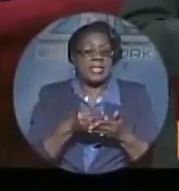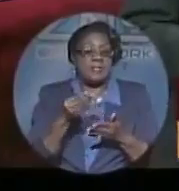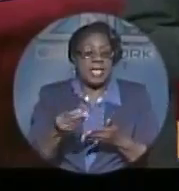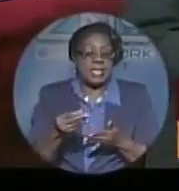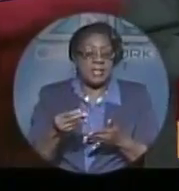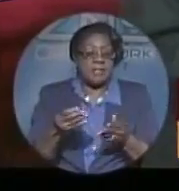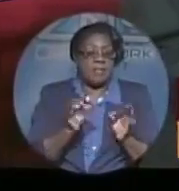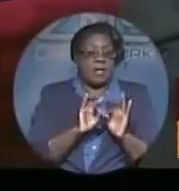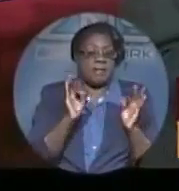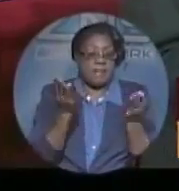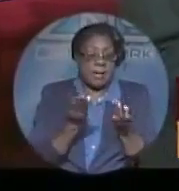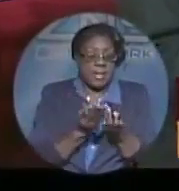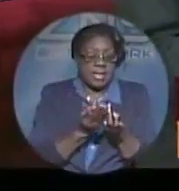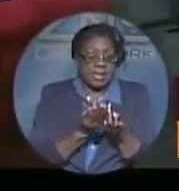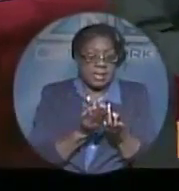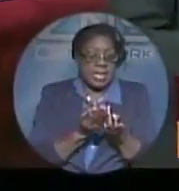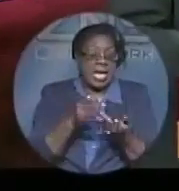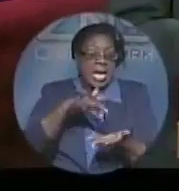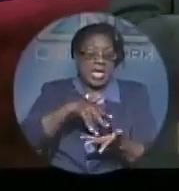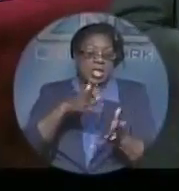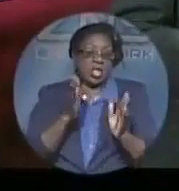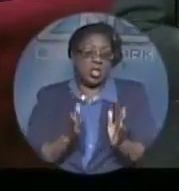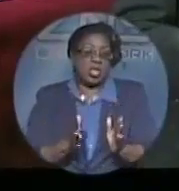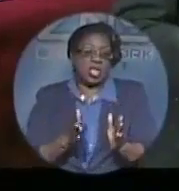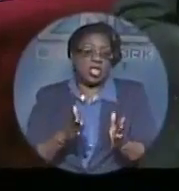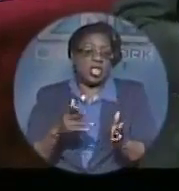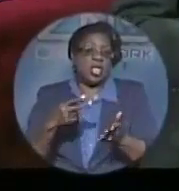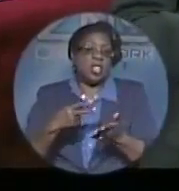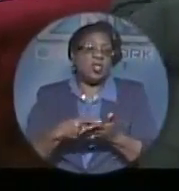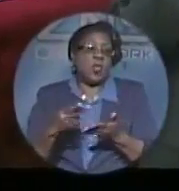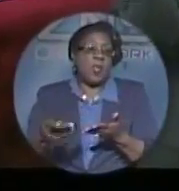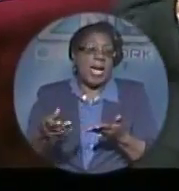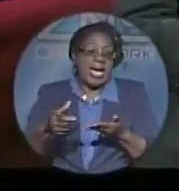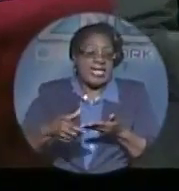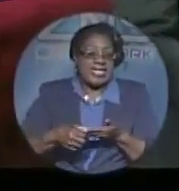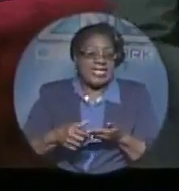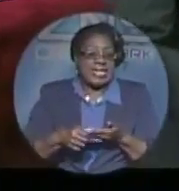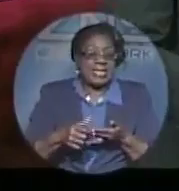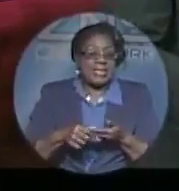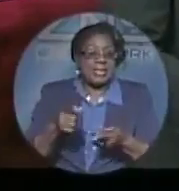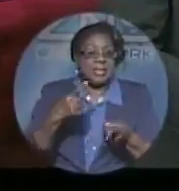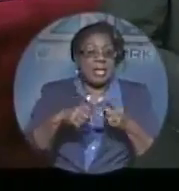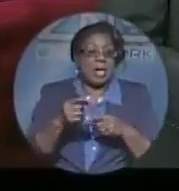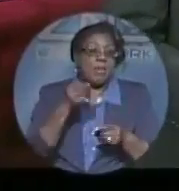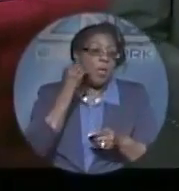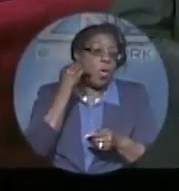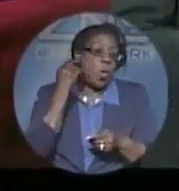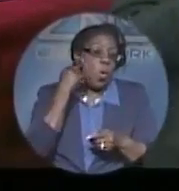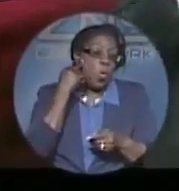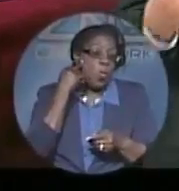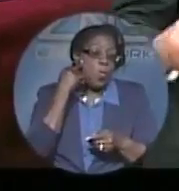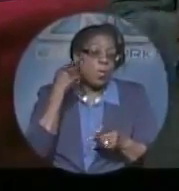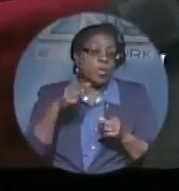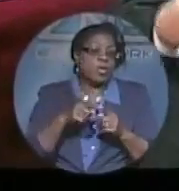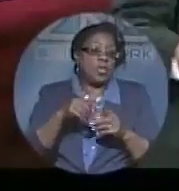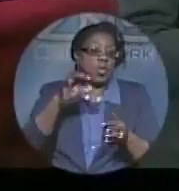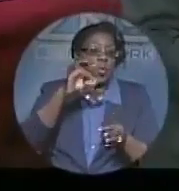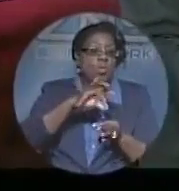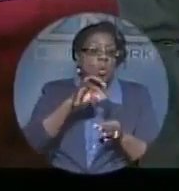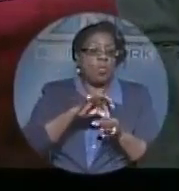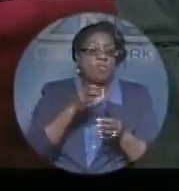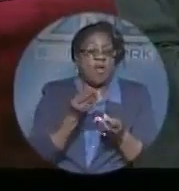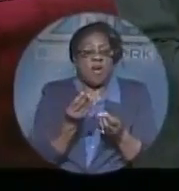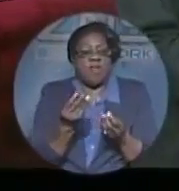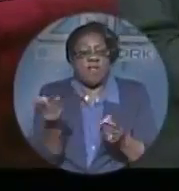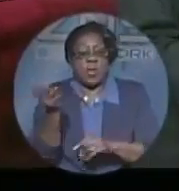other qualified persons to buy round-trip tickets just to come home for a couple of